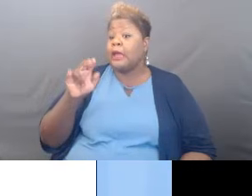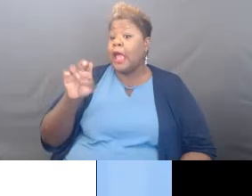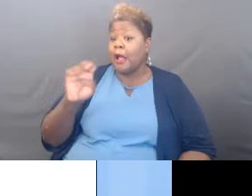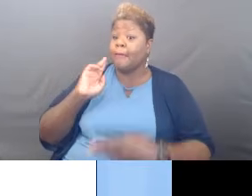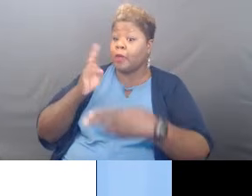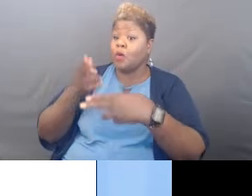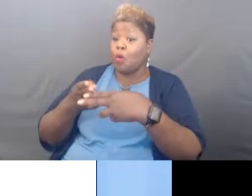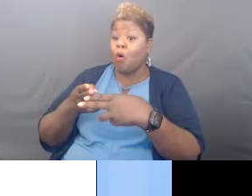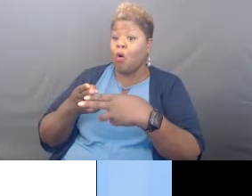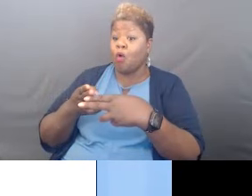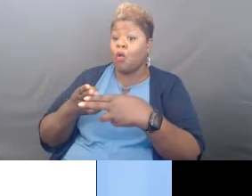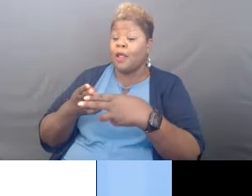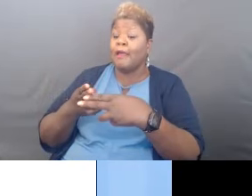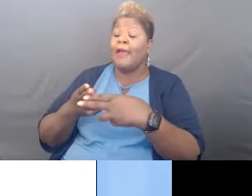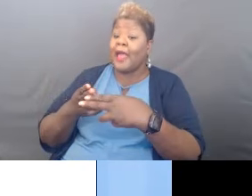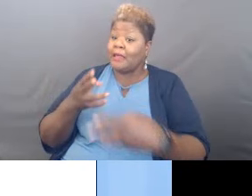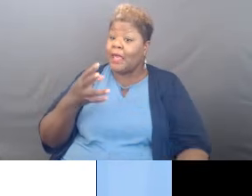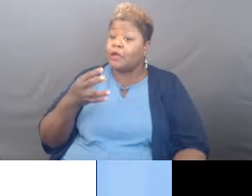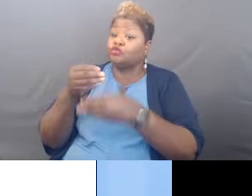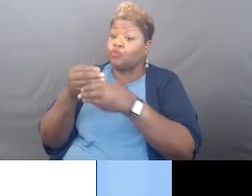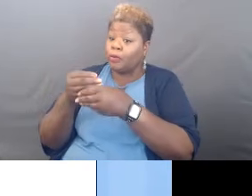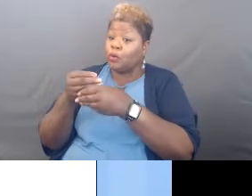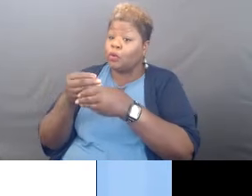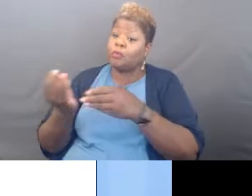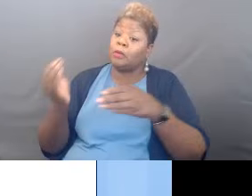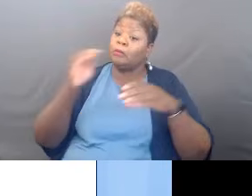be likely contributed to an ABLE account.